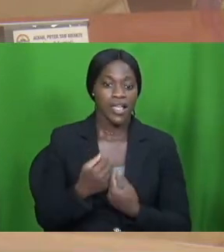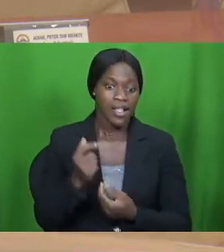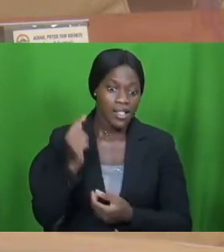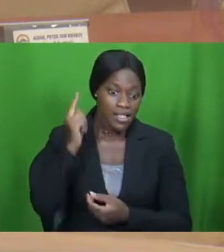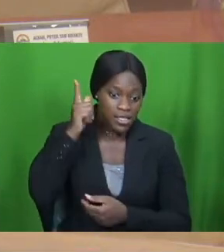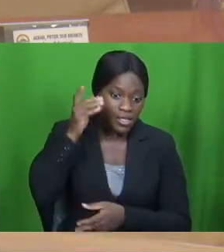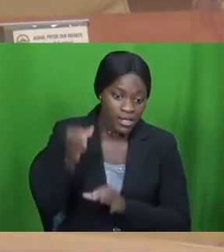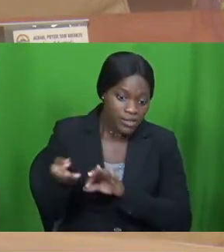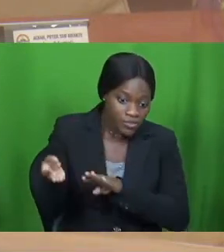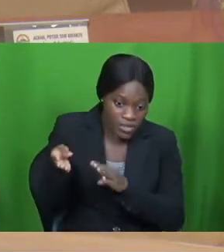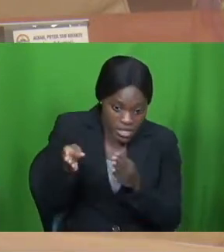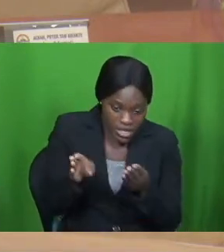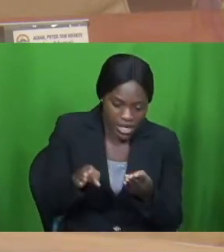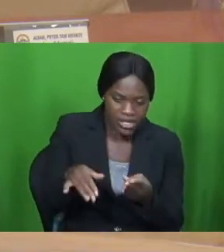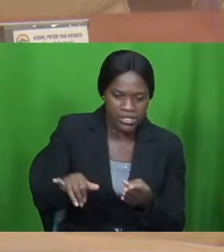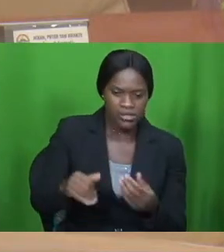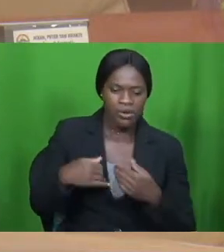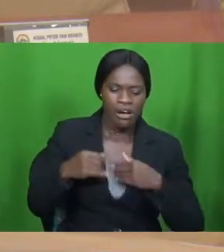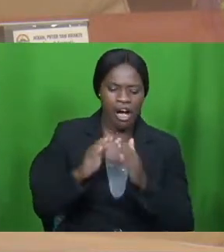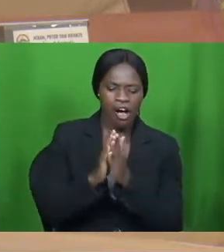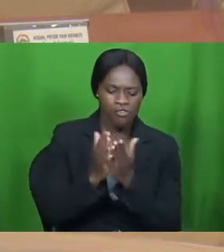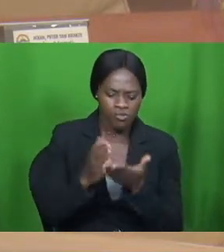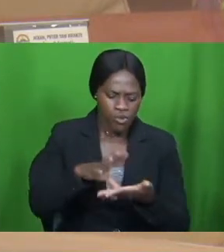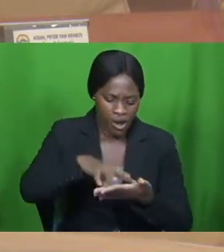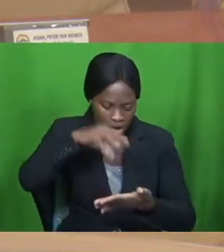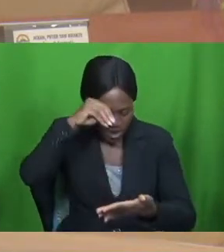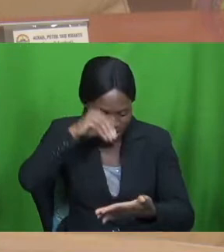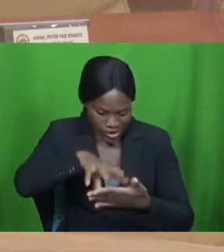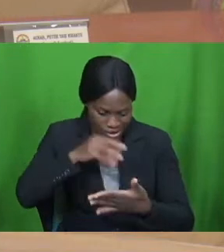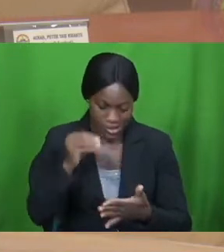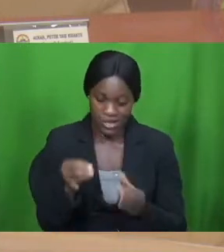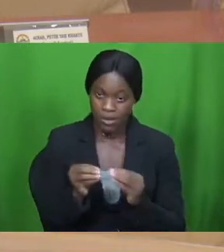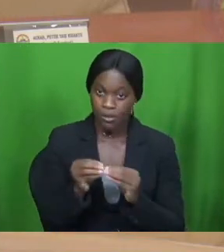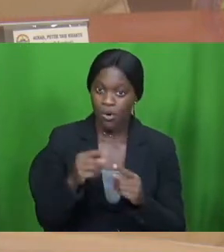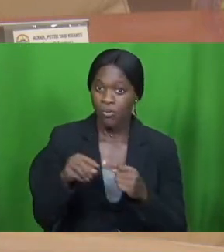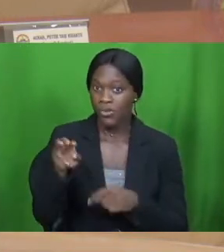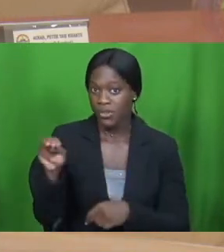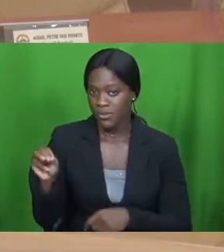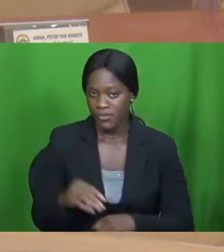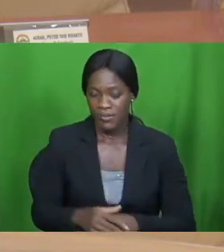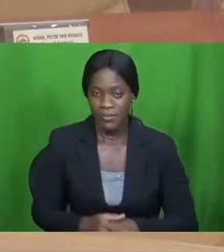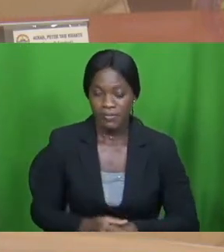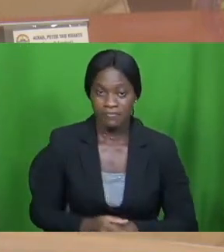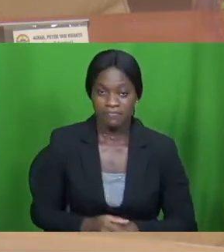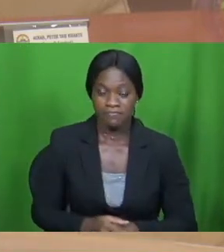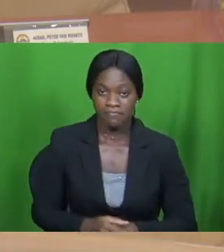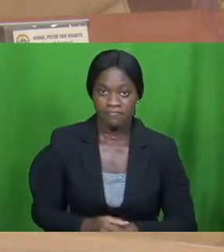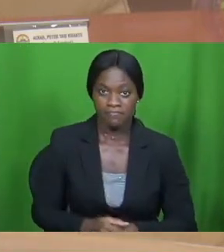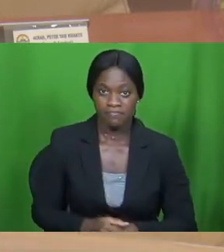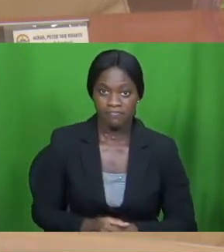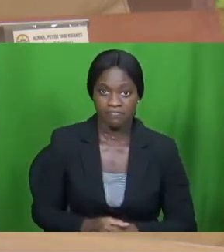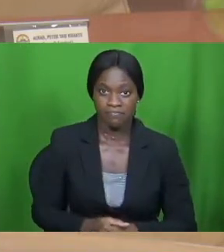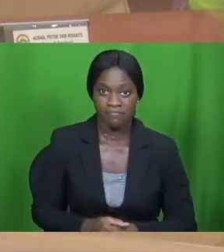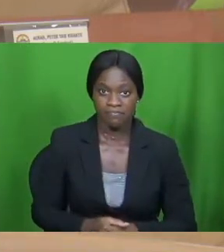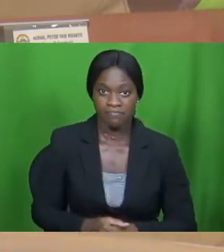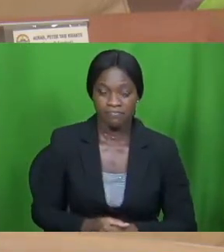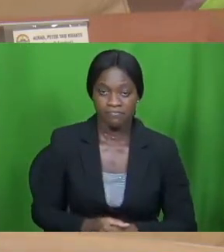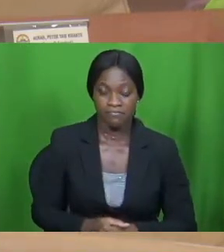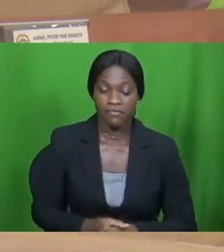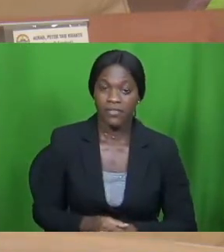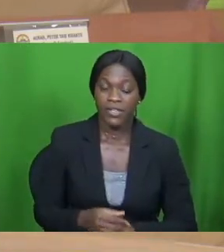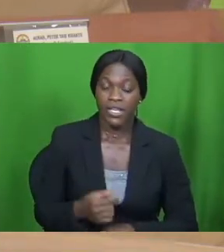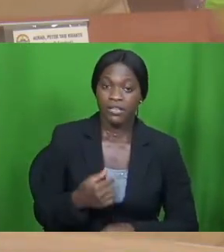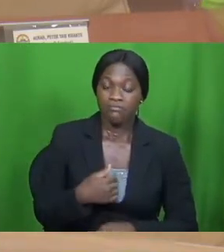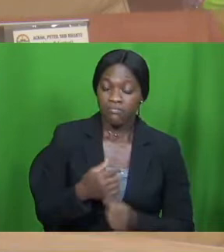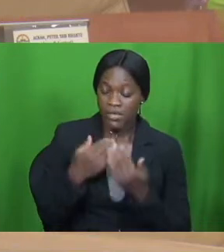can still read and know a little more about them. With these few words, Speaker, in thanking